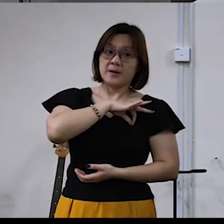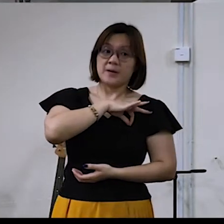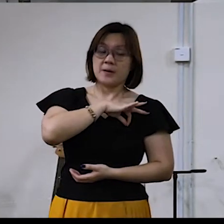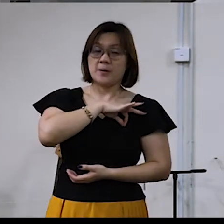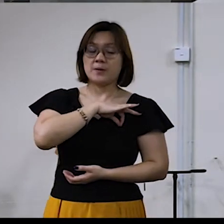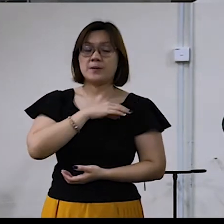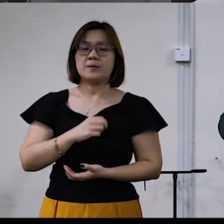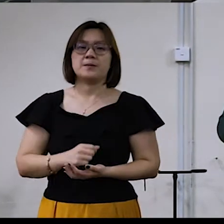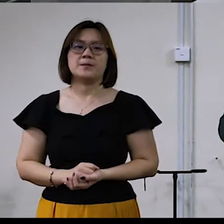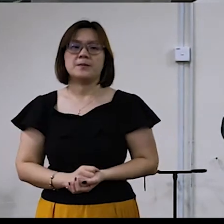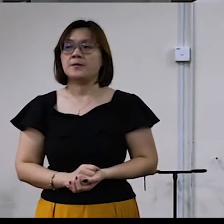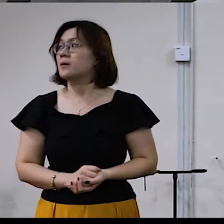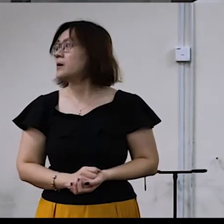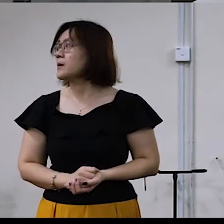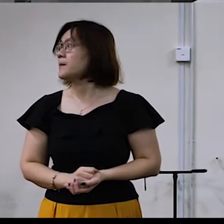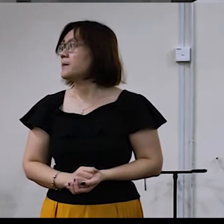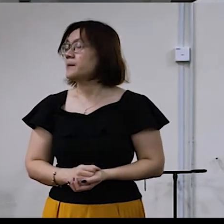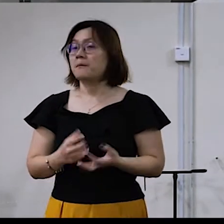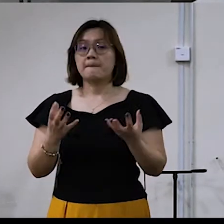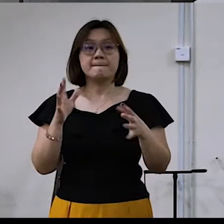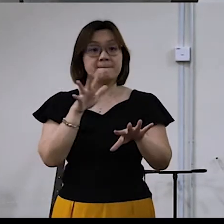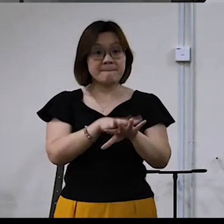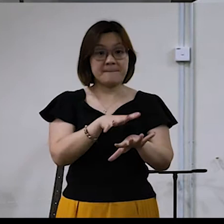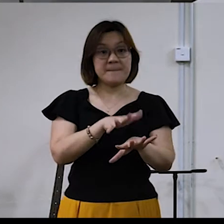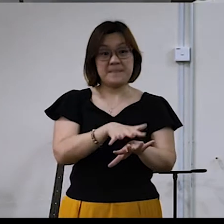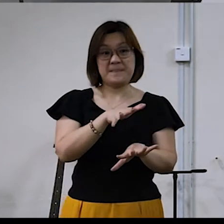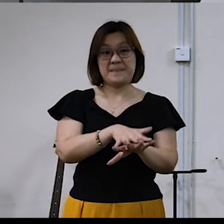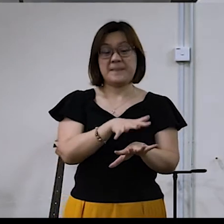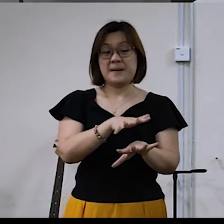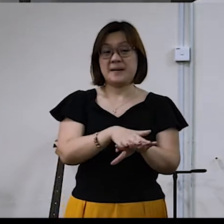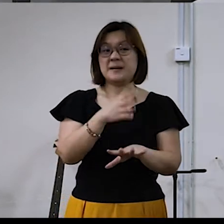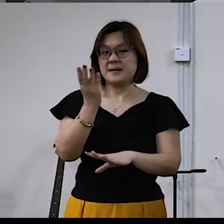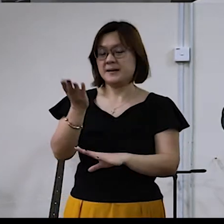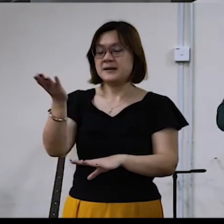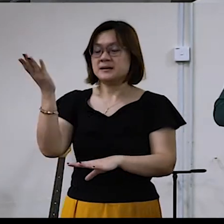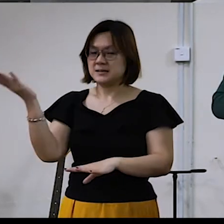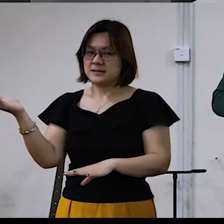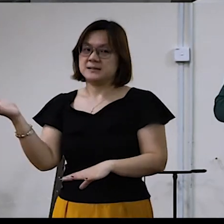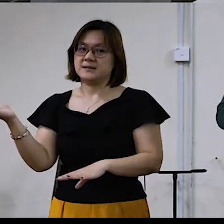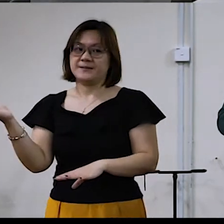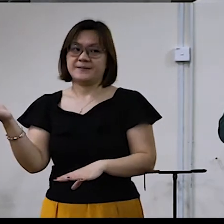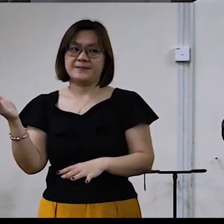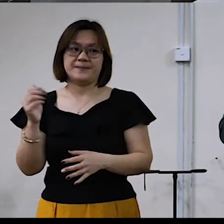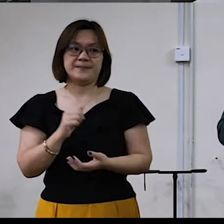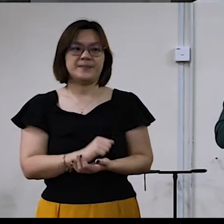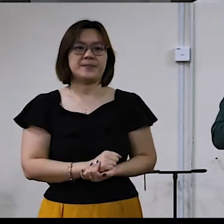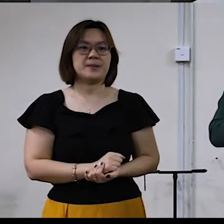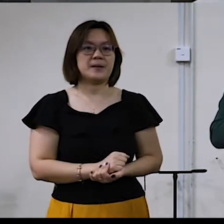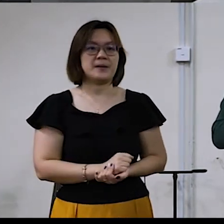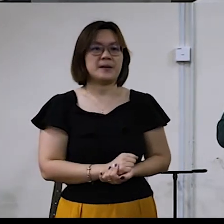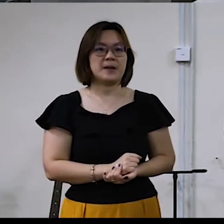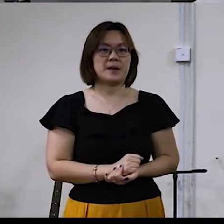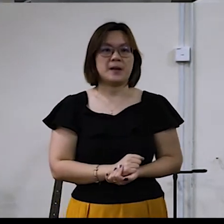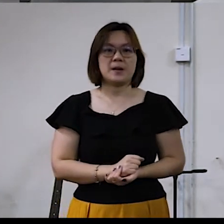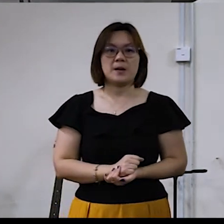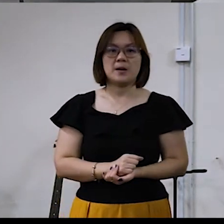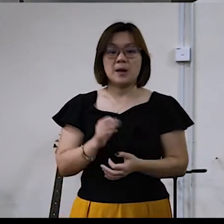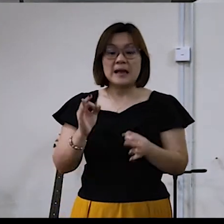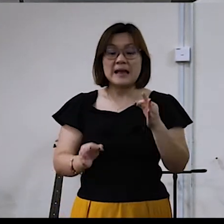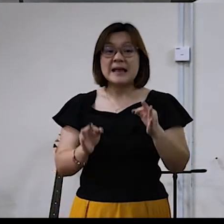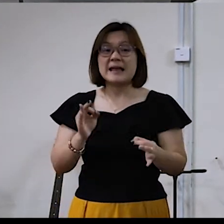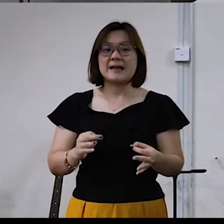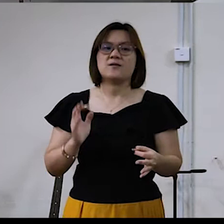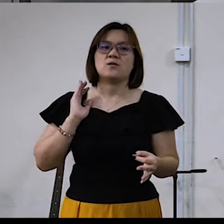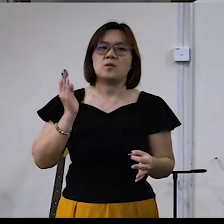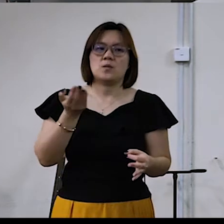many things flow from that. Many other things flow from our time with God. The sermon flowed from my time with God. And the Lord reminded me